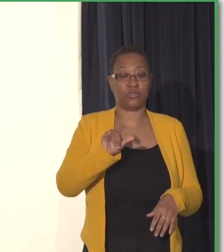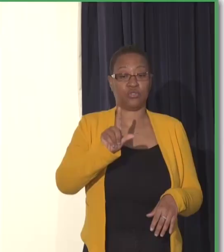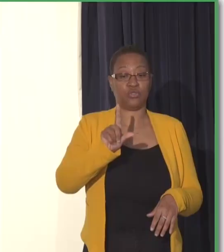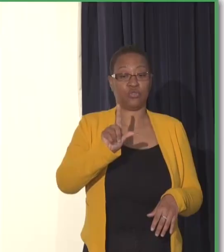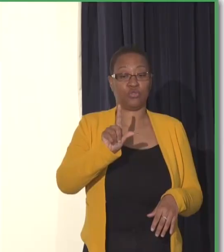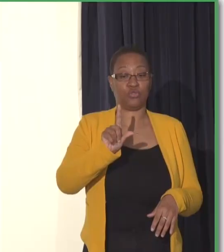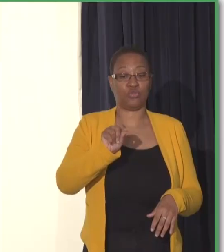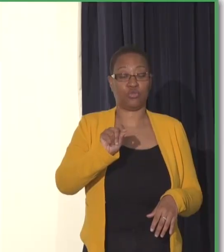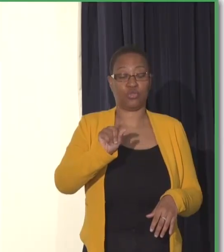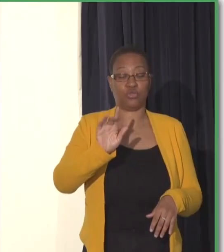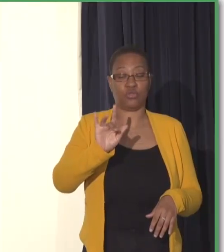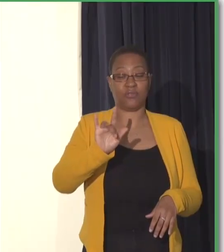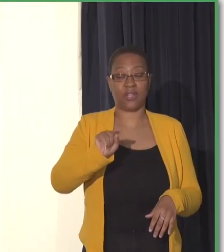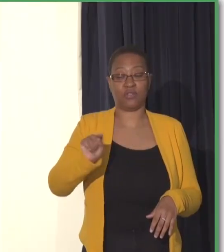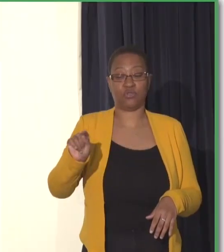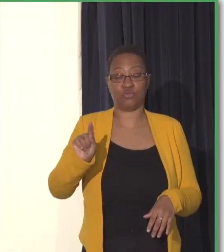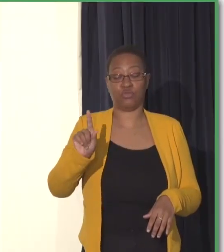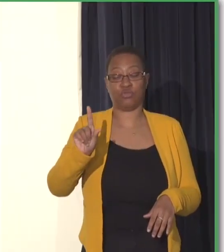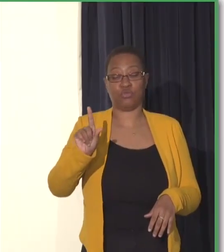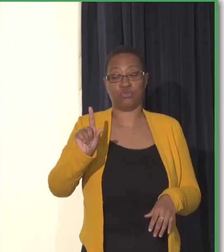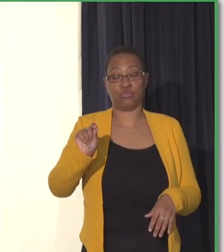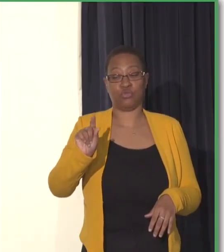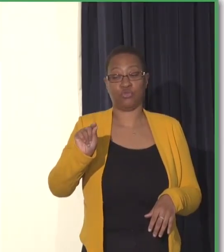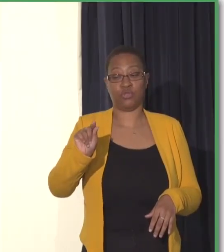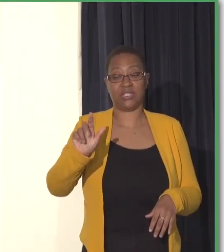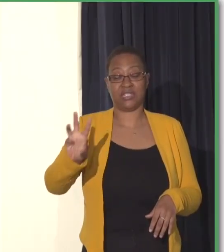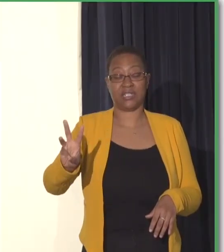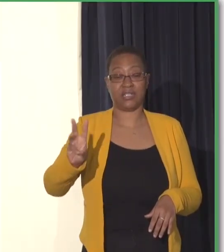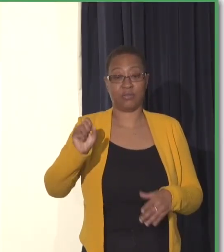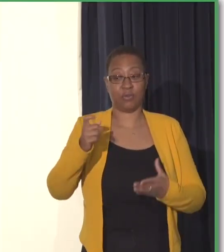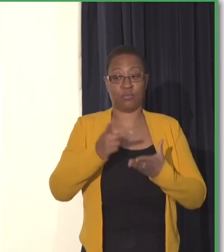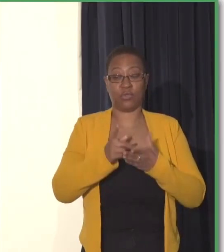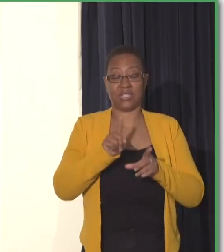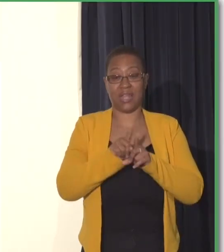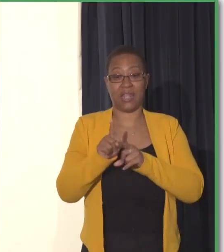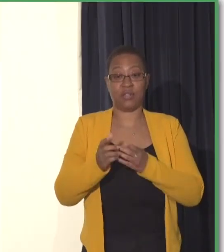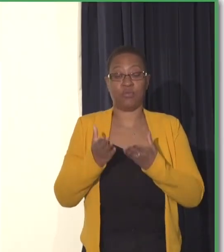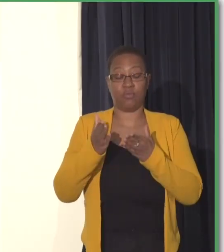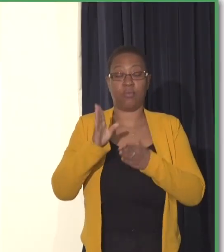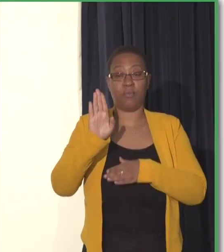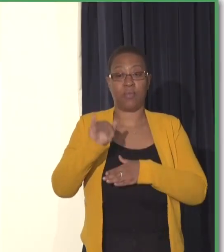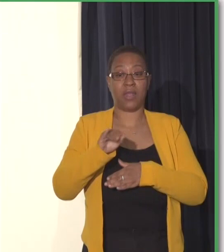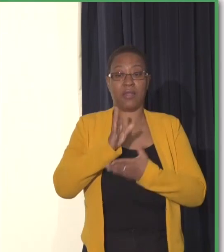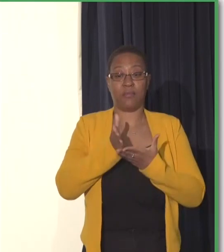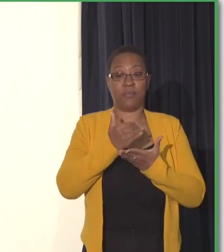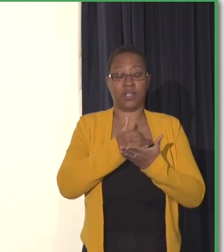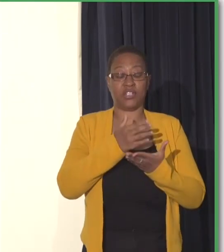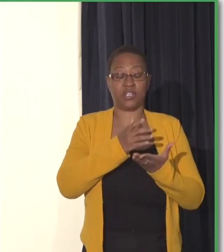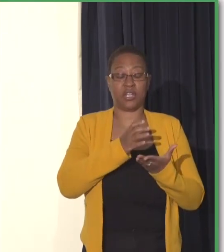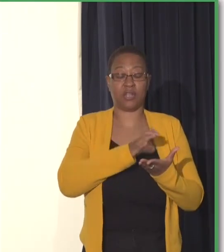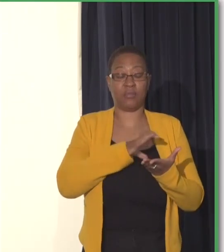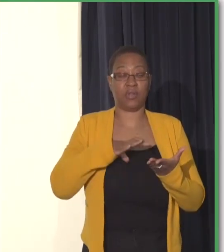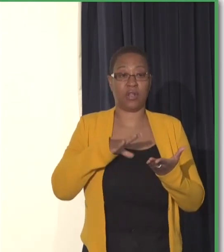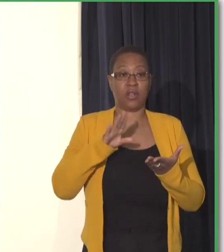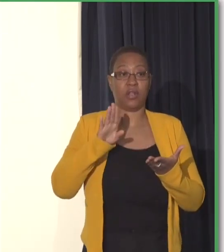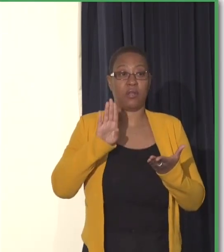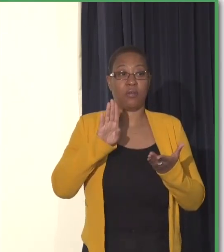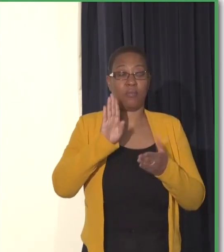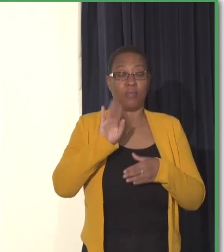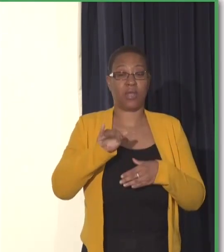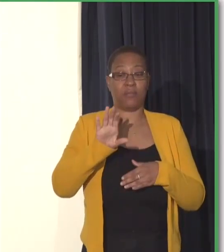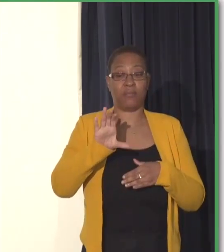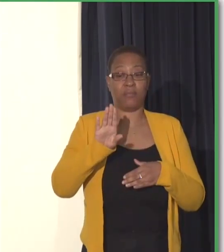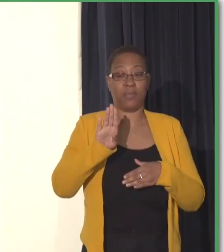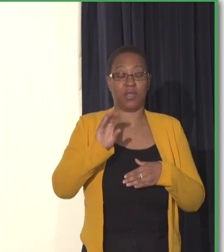2025 through 26 be approved as recommended by the Budget Committee of the Board of Police Commissioners.